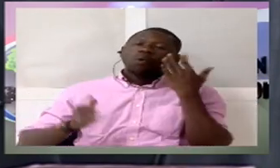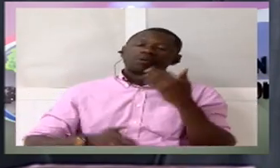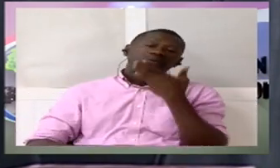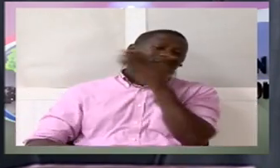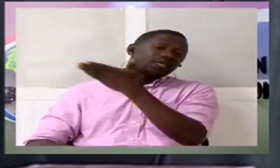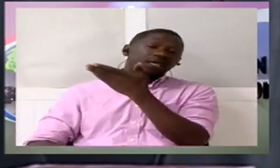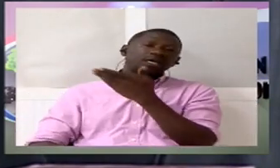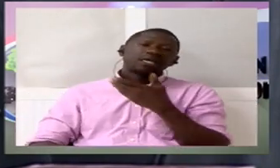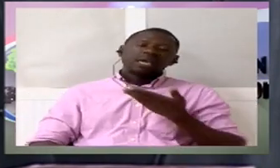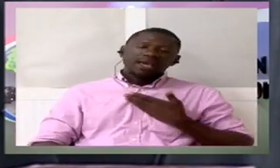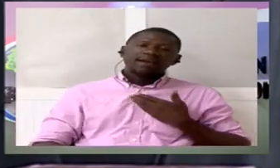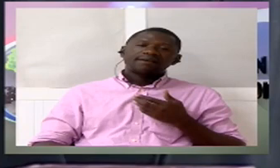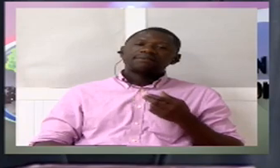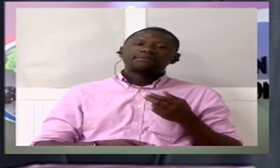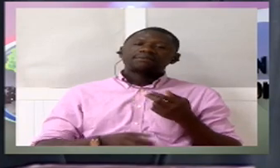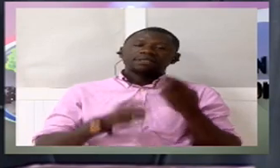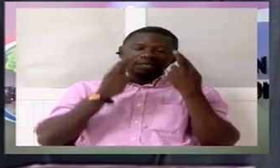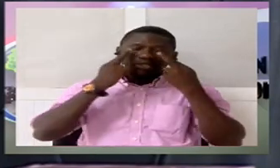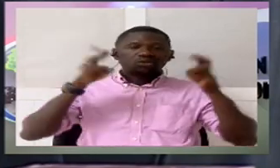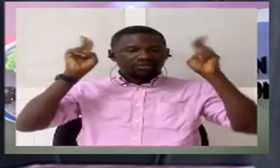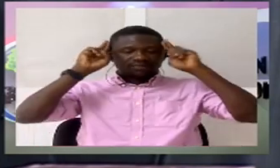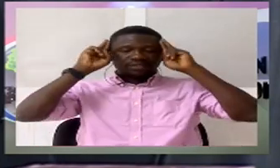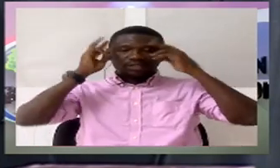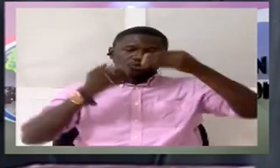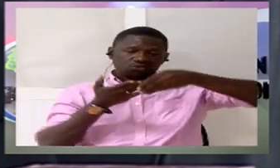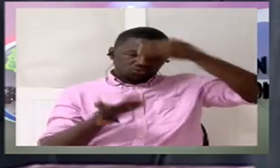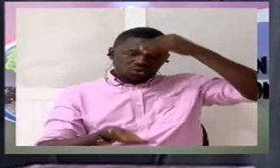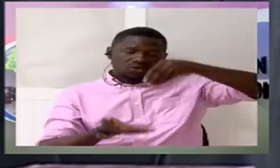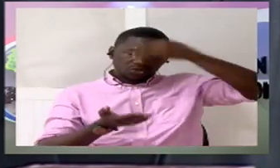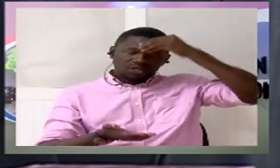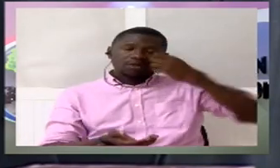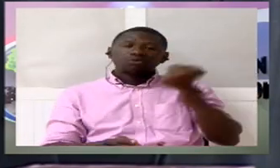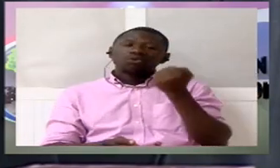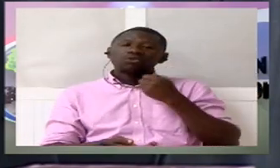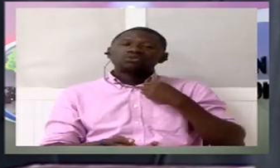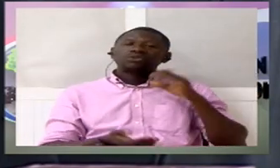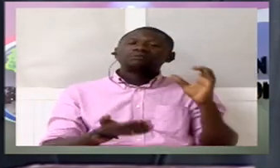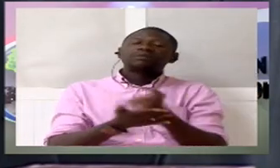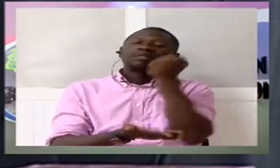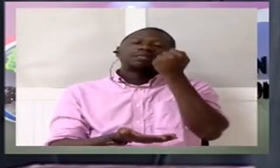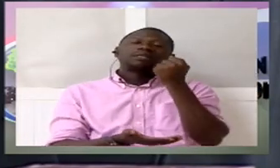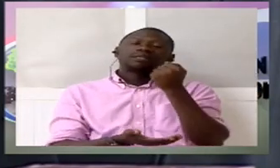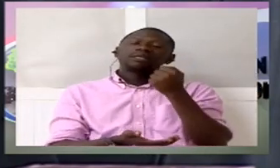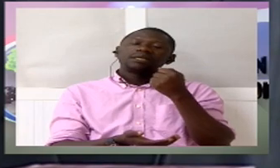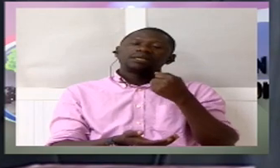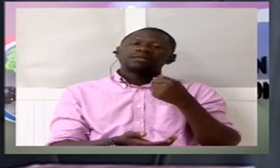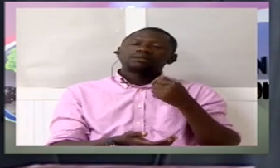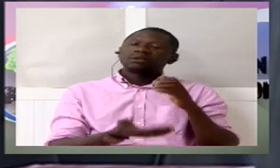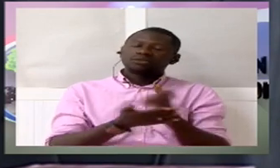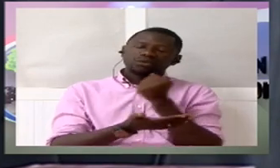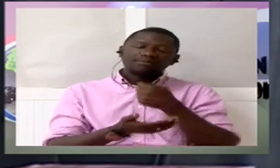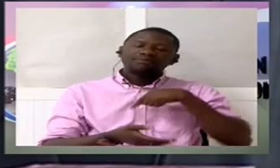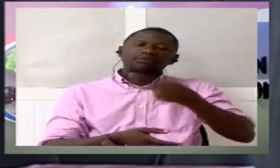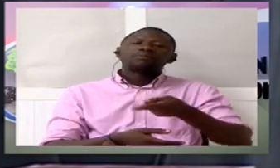scholarship to the Gambia government blue. May I see university to in Libya? While he was in Libya, he was attending university because he had gotten